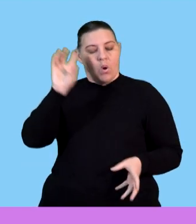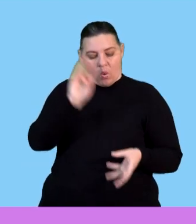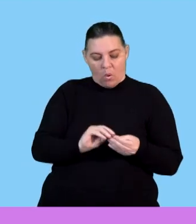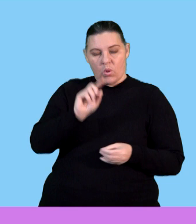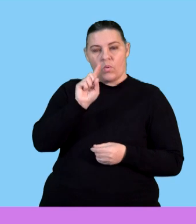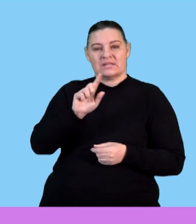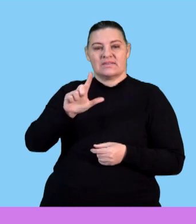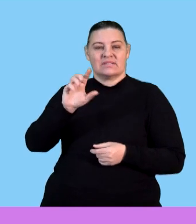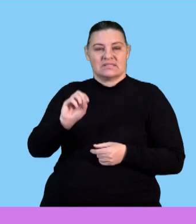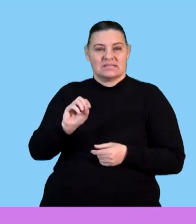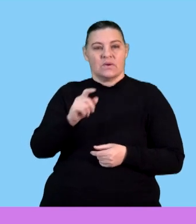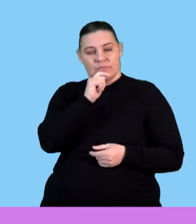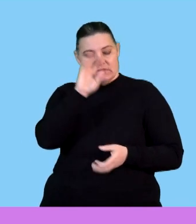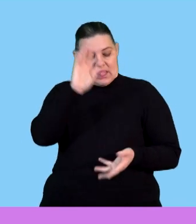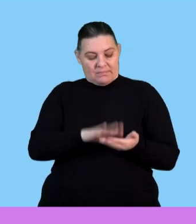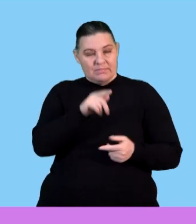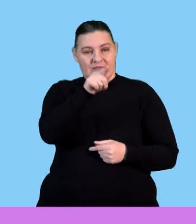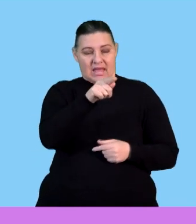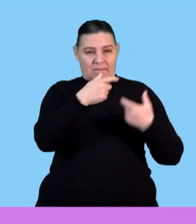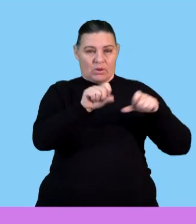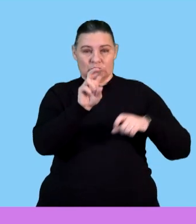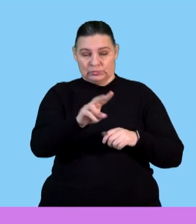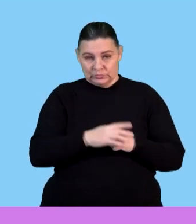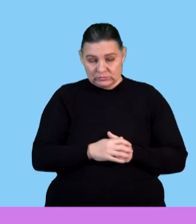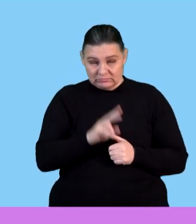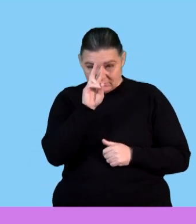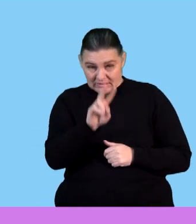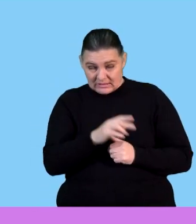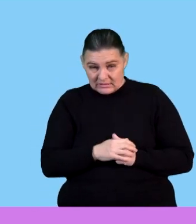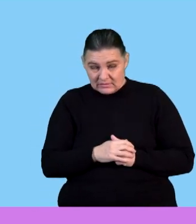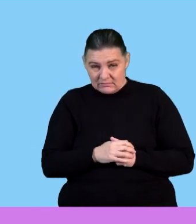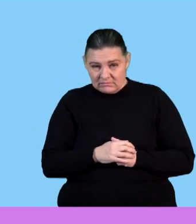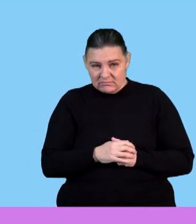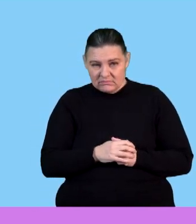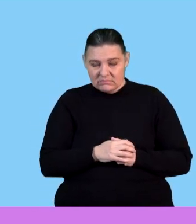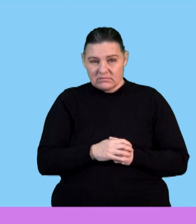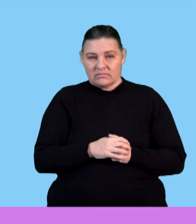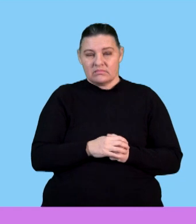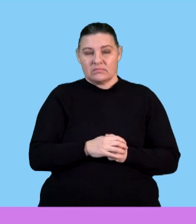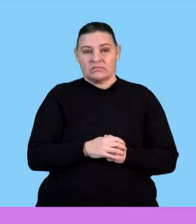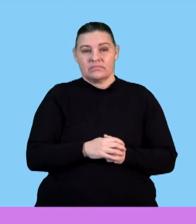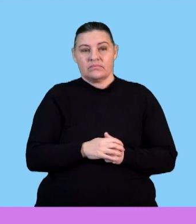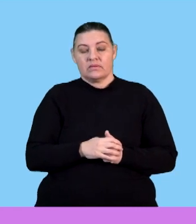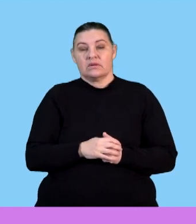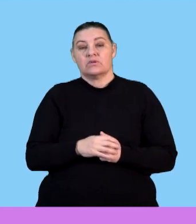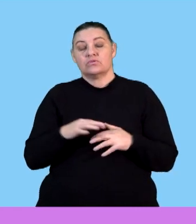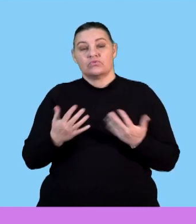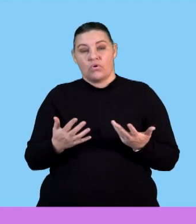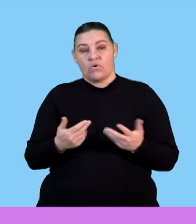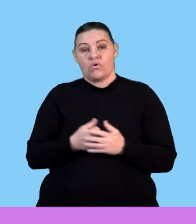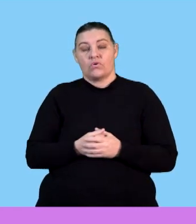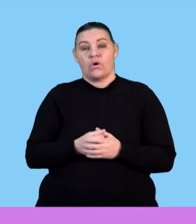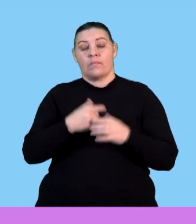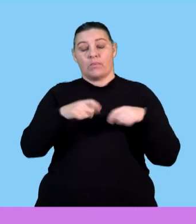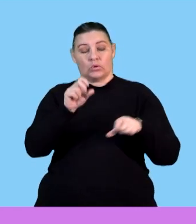all 170 will get used up here. Do you notice that? We get 0. Nothing left to charge for. So we